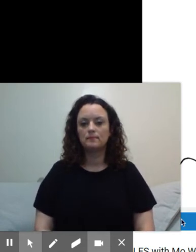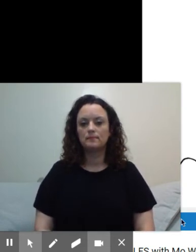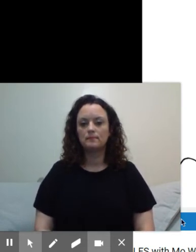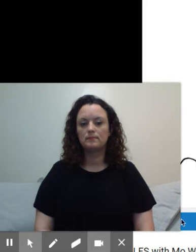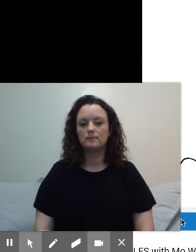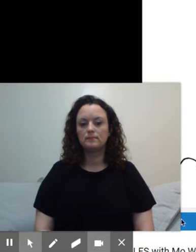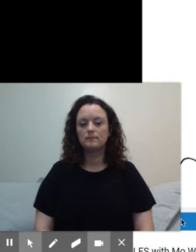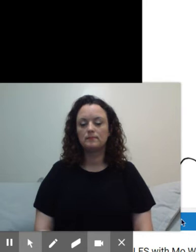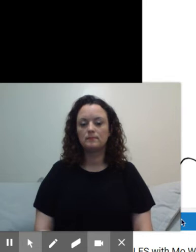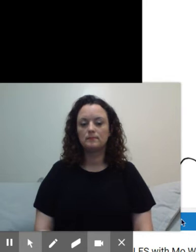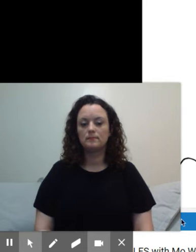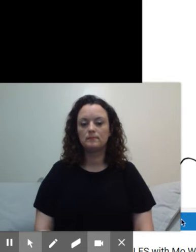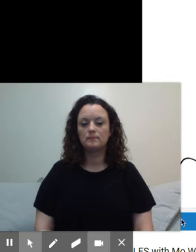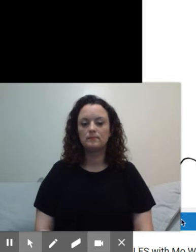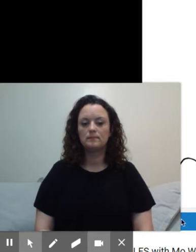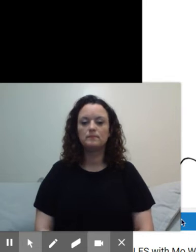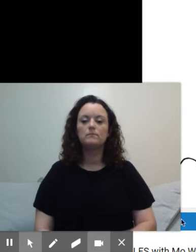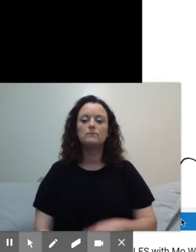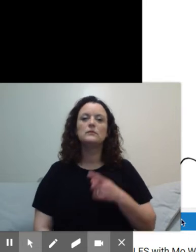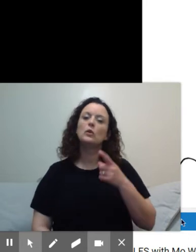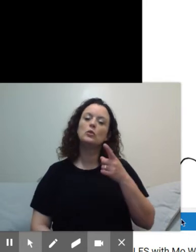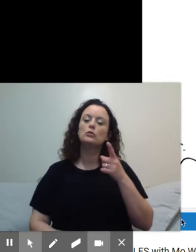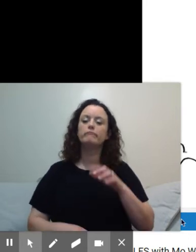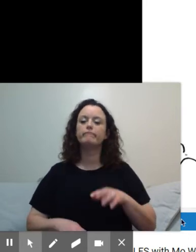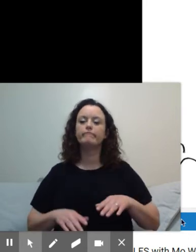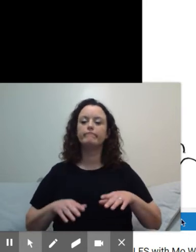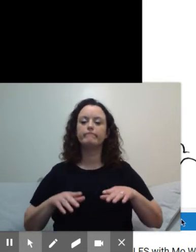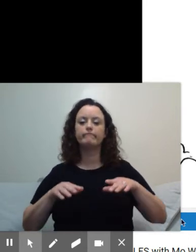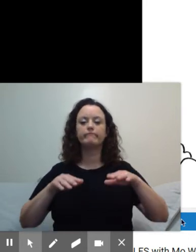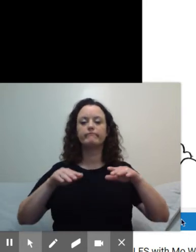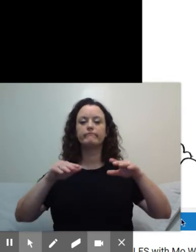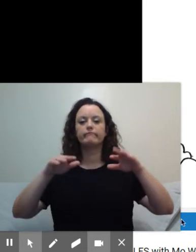in a person's life when they decide they want to start a family.